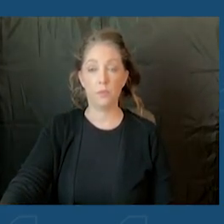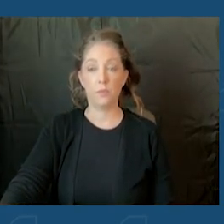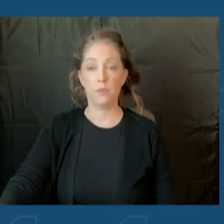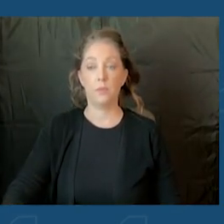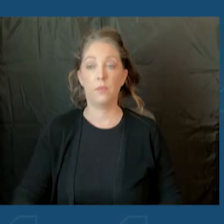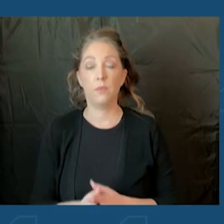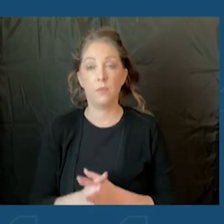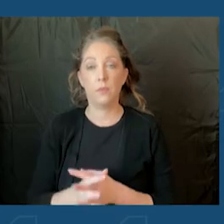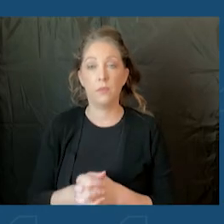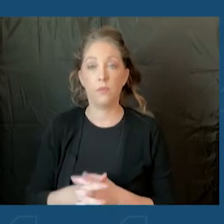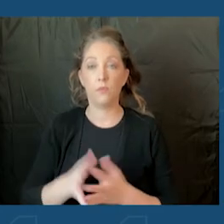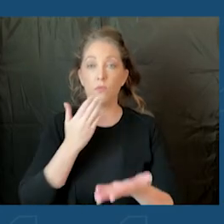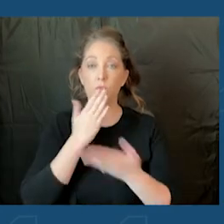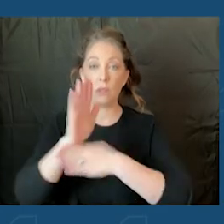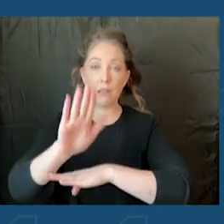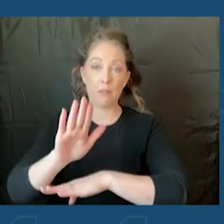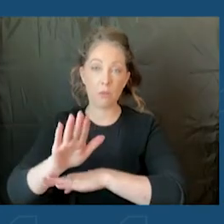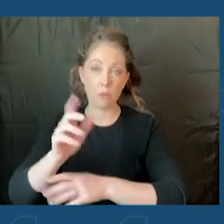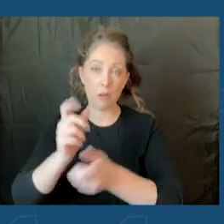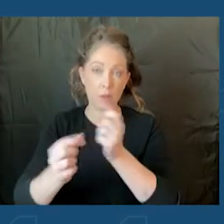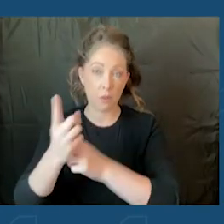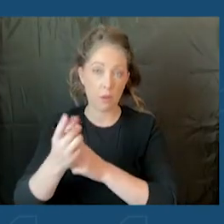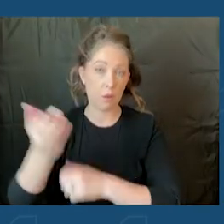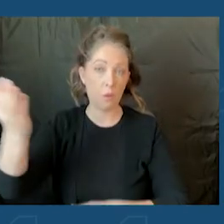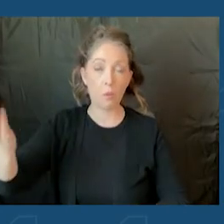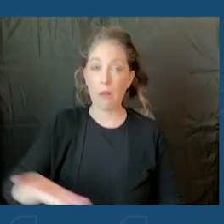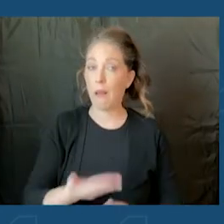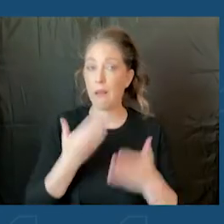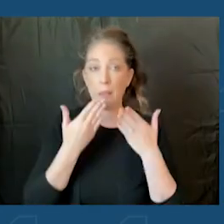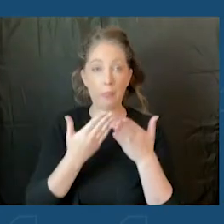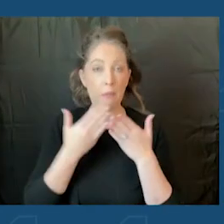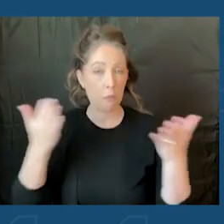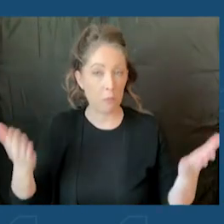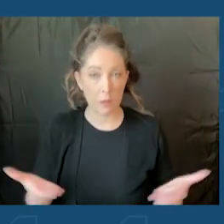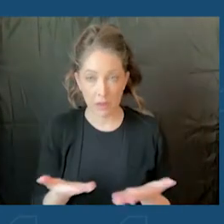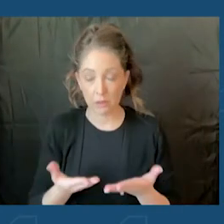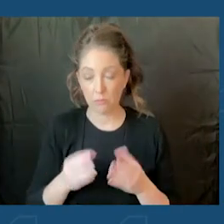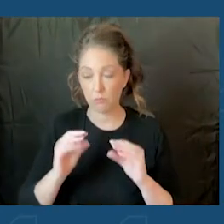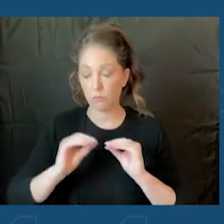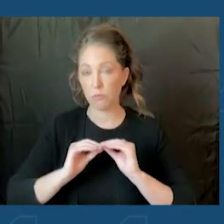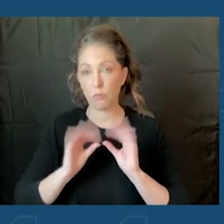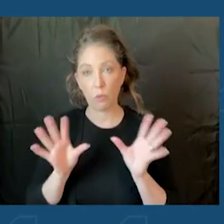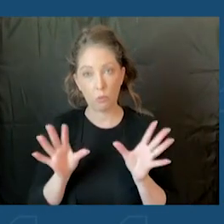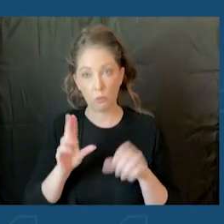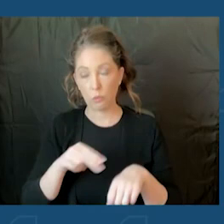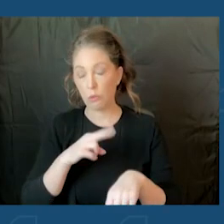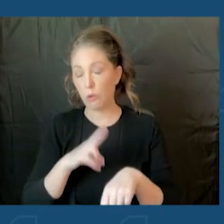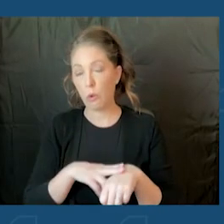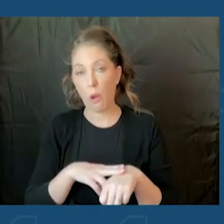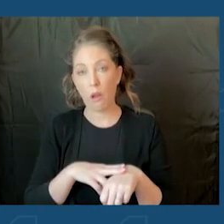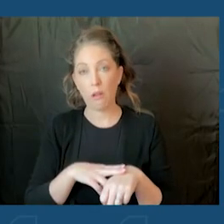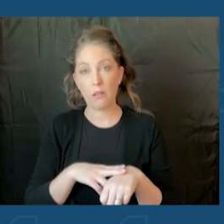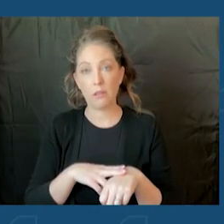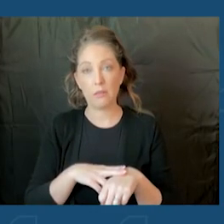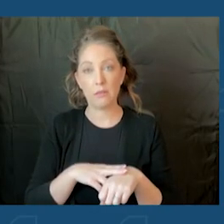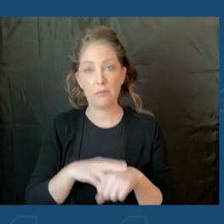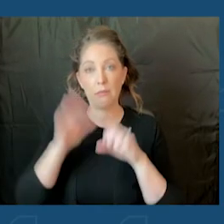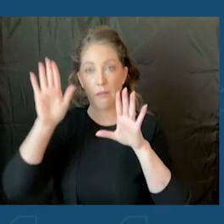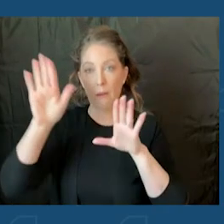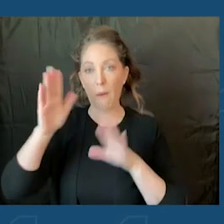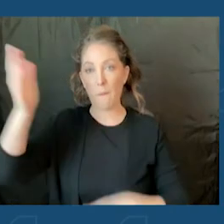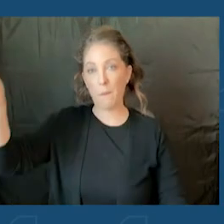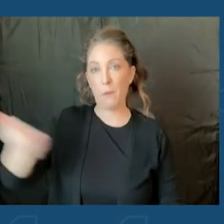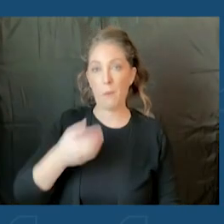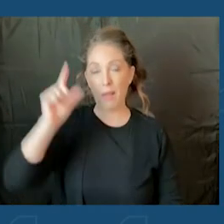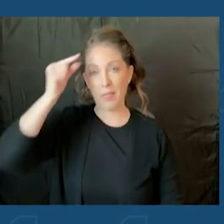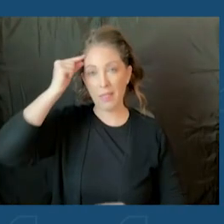Good afternoon, everyone, and welcome. Thank you for being here. And of course, it's a great privilege to be able to welcome the governor back to Long Island, to